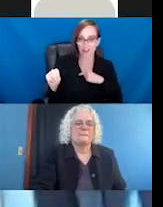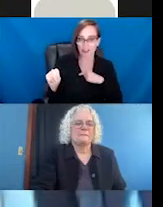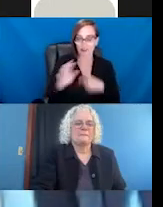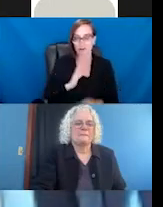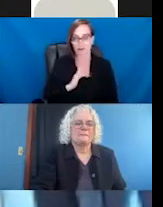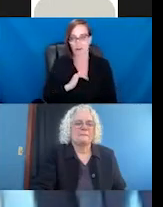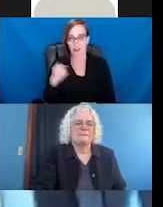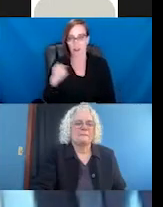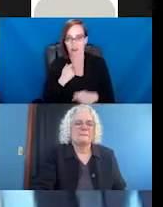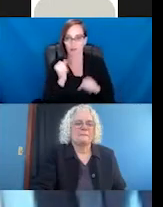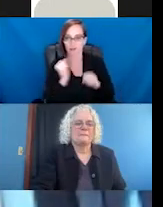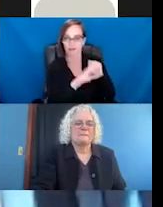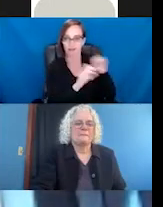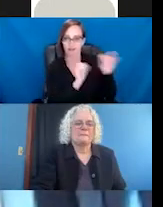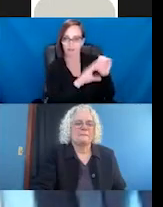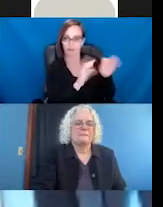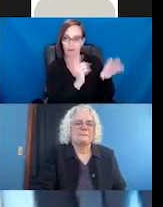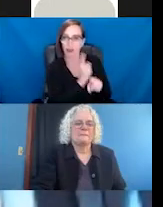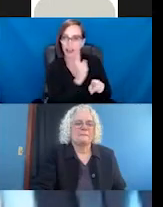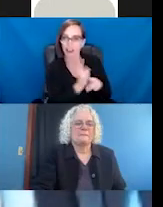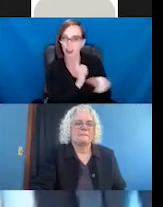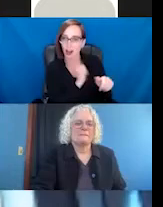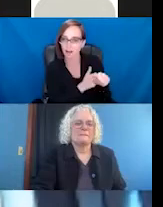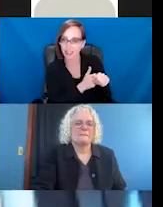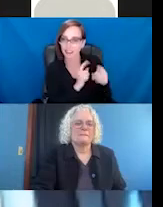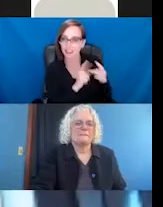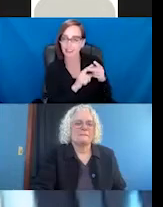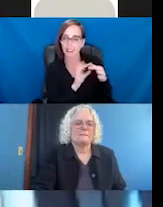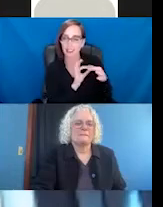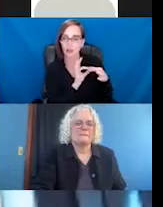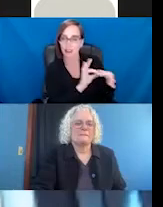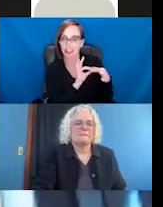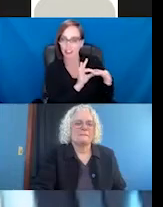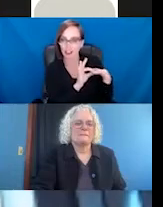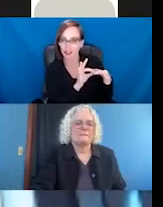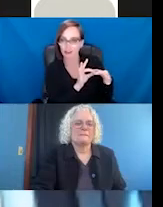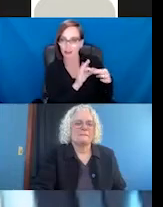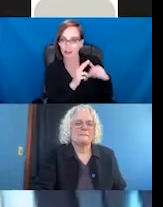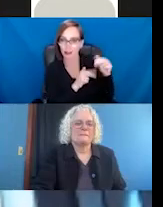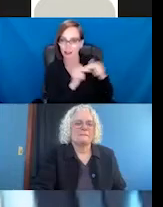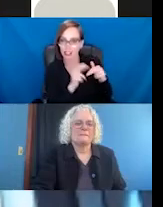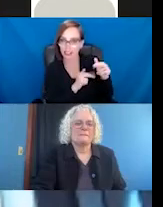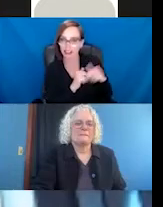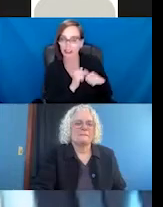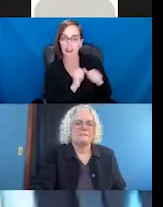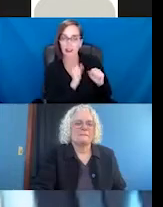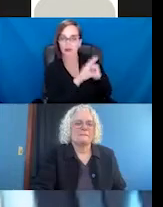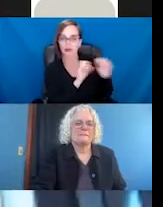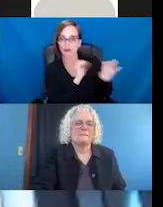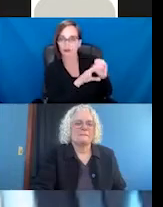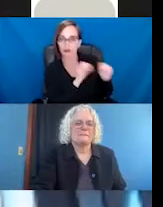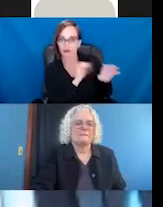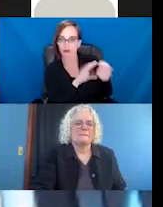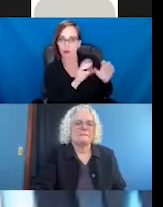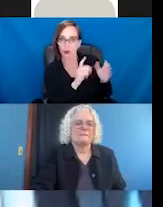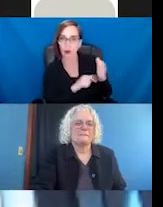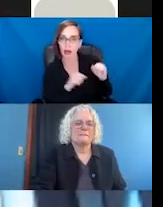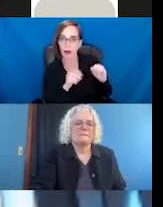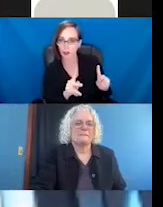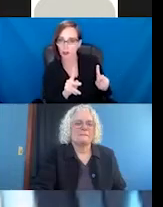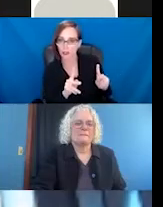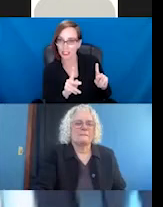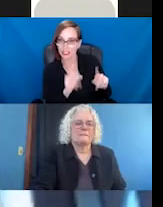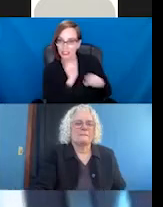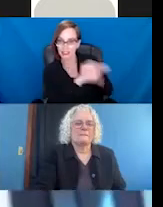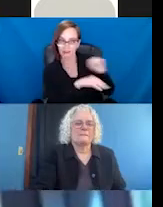updates and relationship building and what is out there for the opportunities for us to look